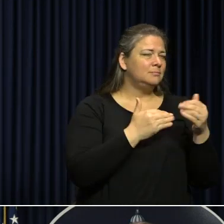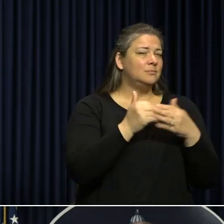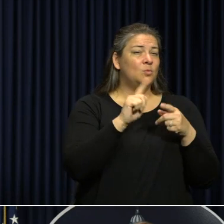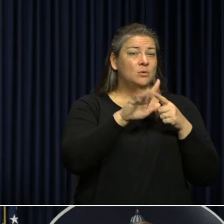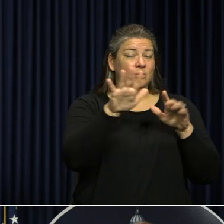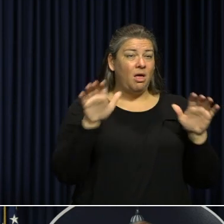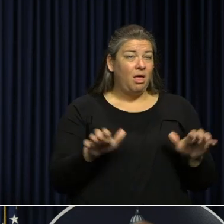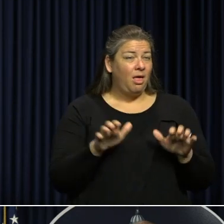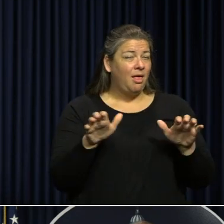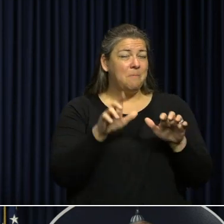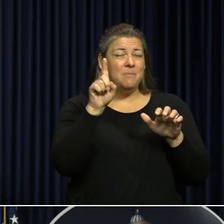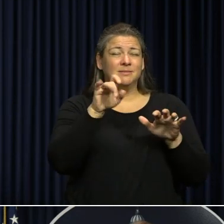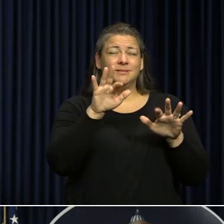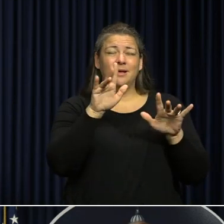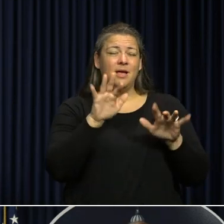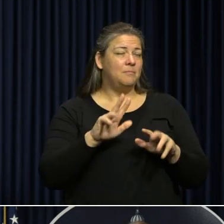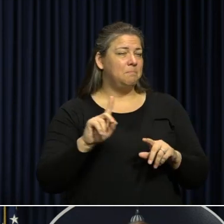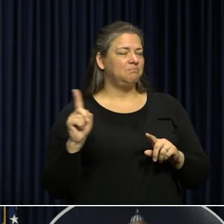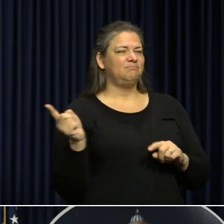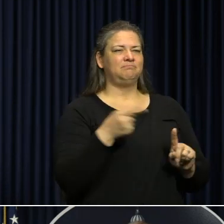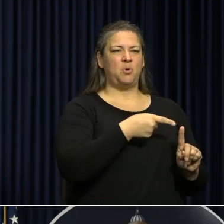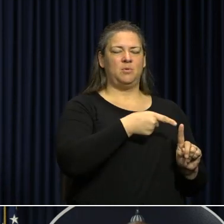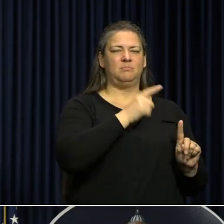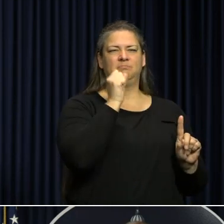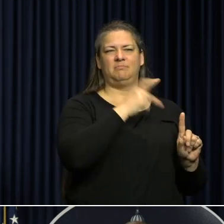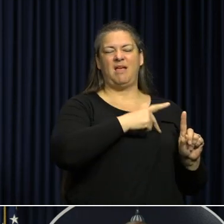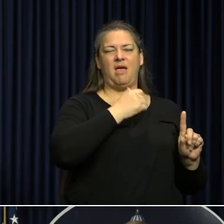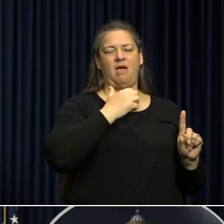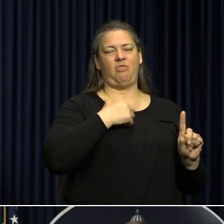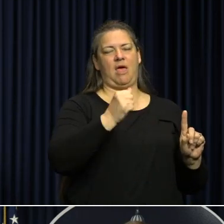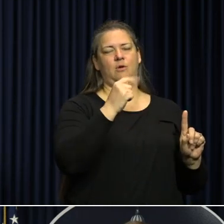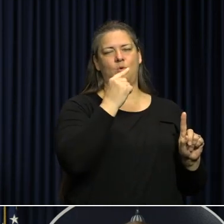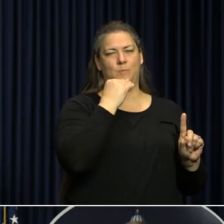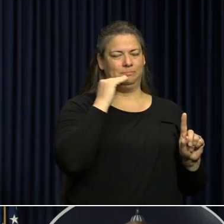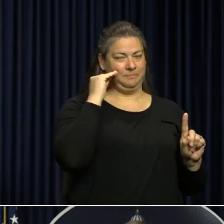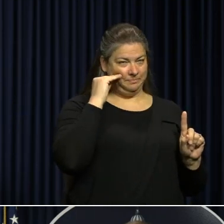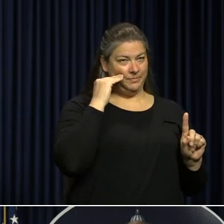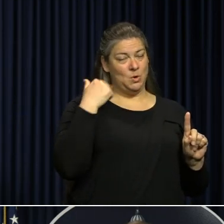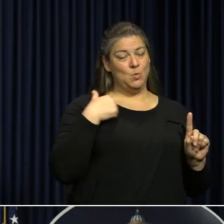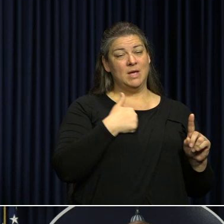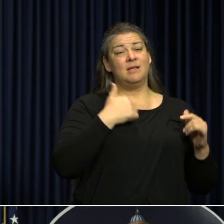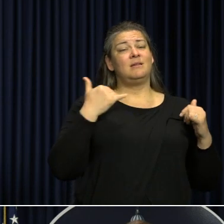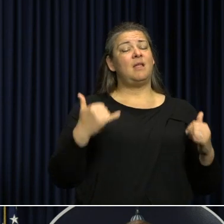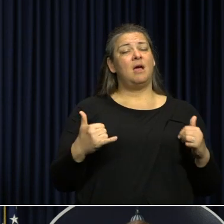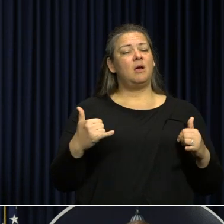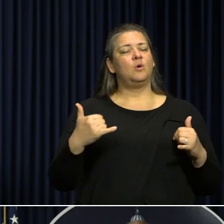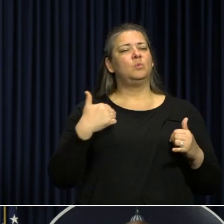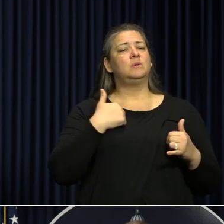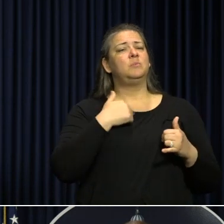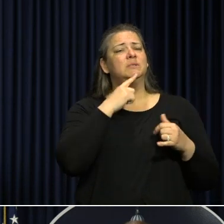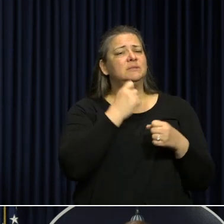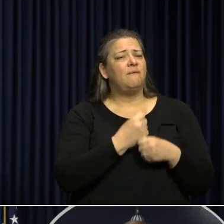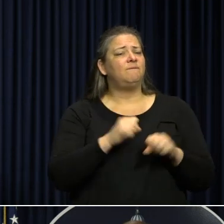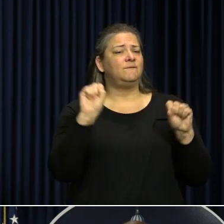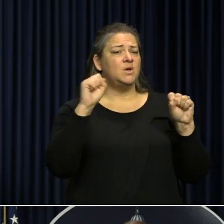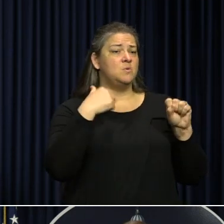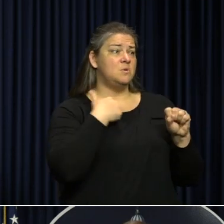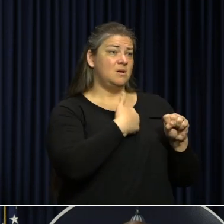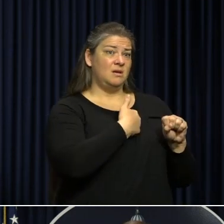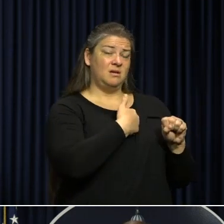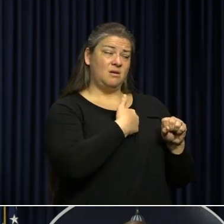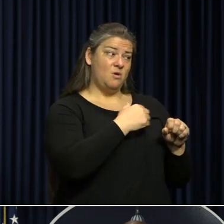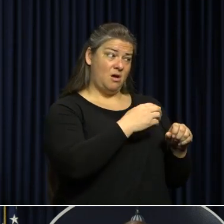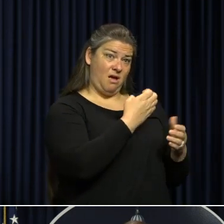come back to being healthy at home. Remember, we're working to safely and gradually reopen an economy